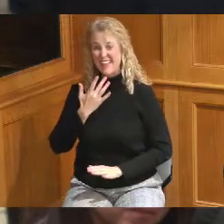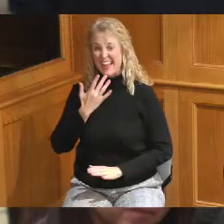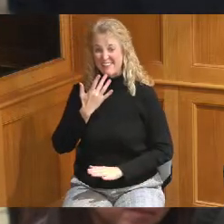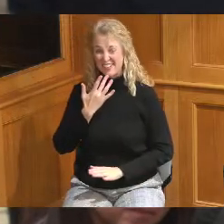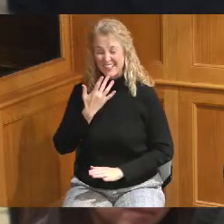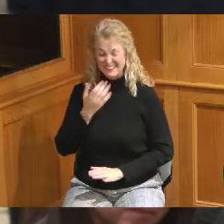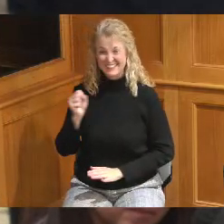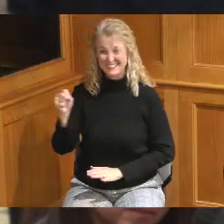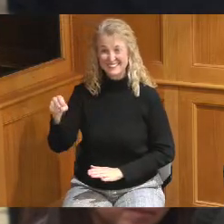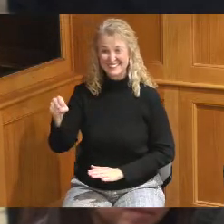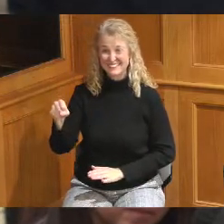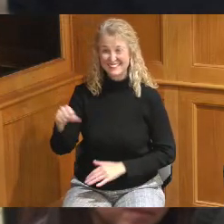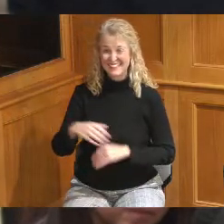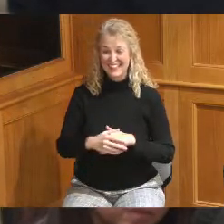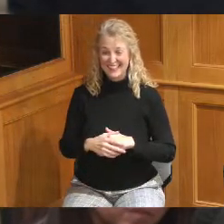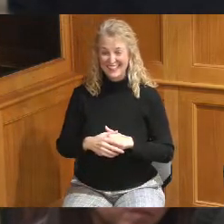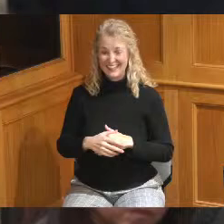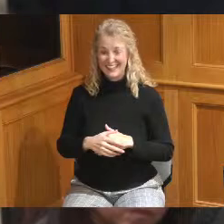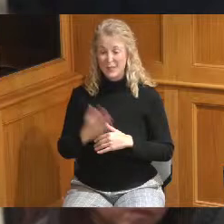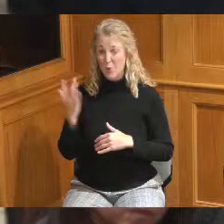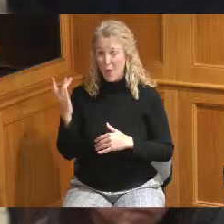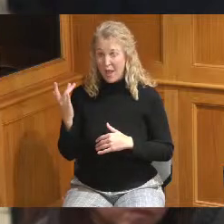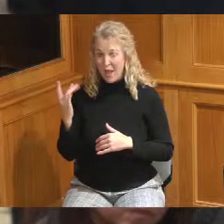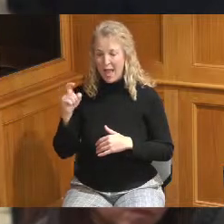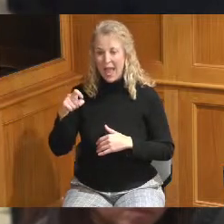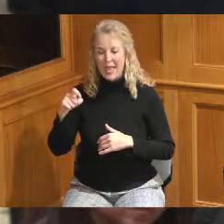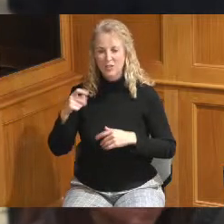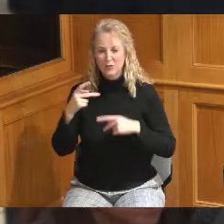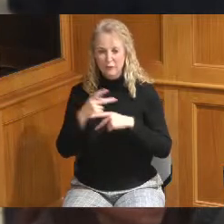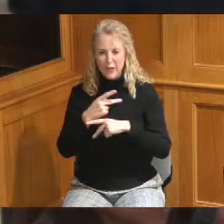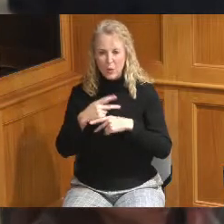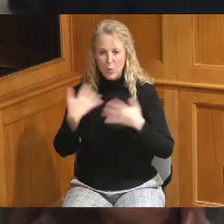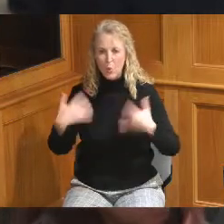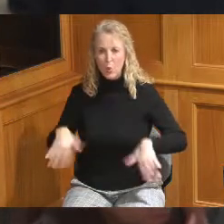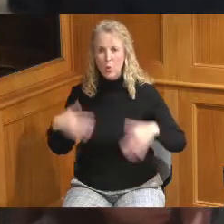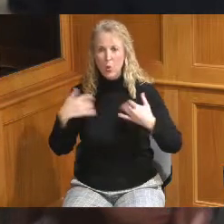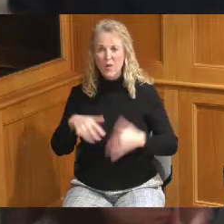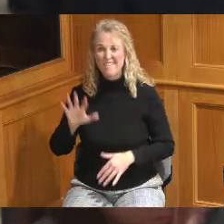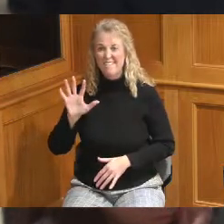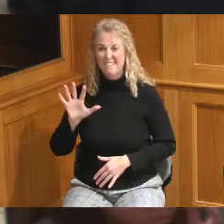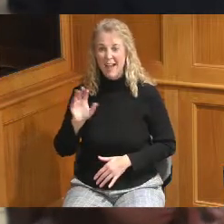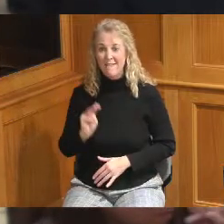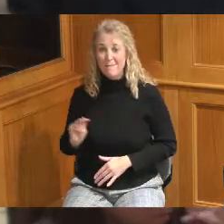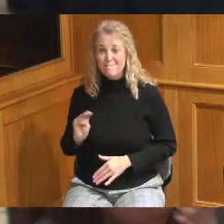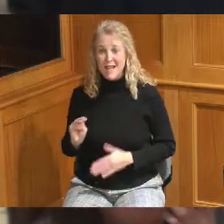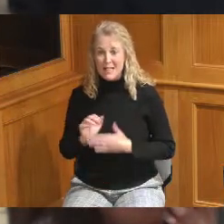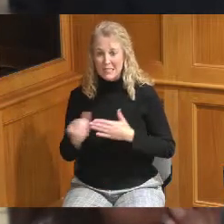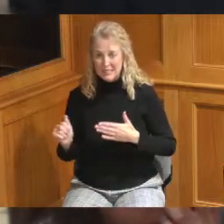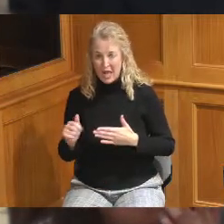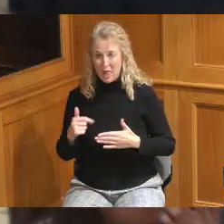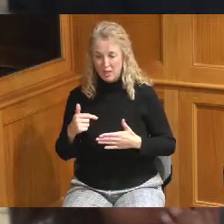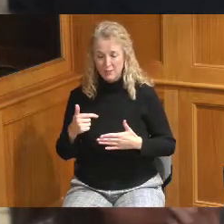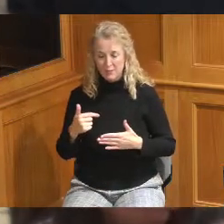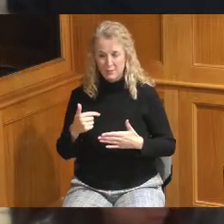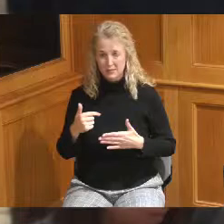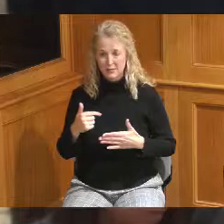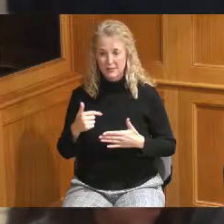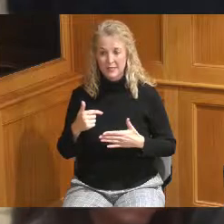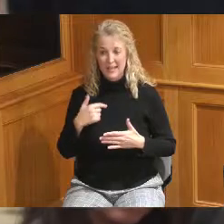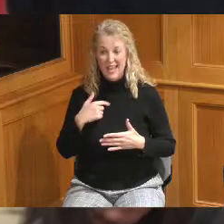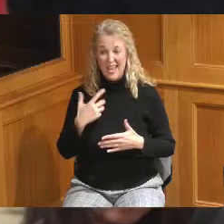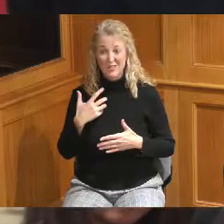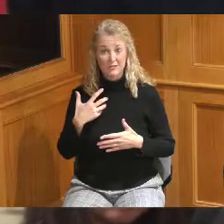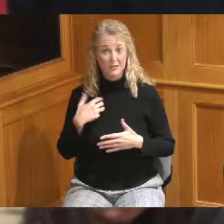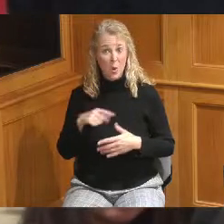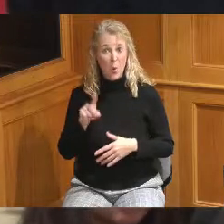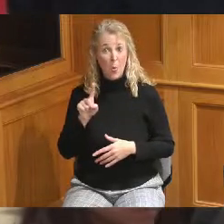40 years. I mean, to come up with a solution that was $5 million when I inherited it, and we did it for